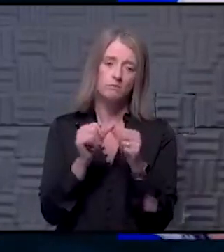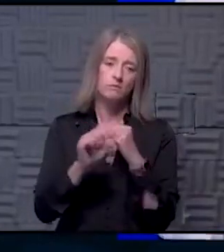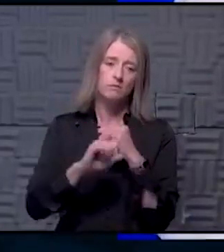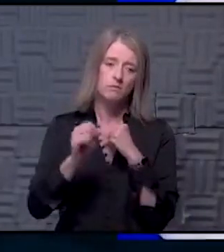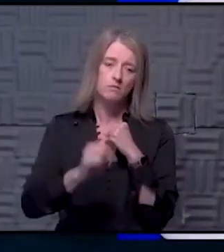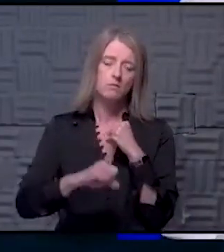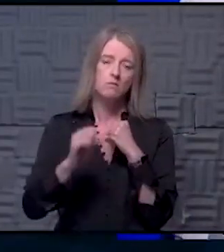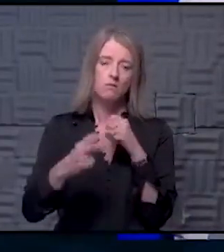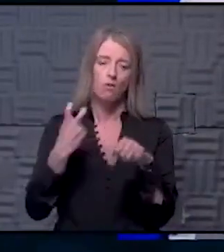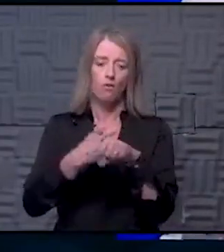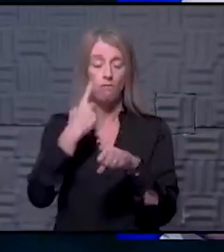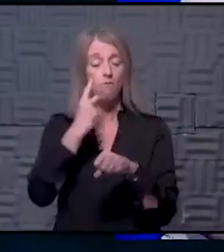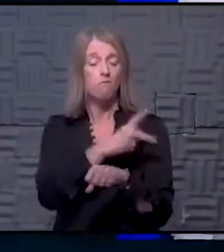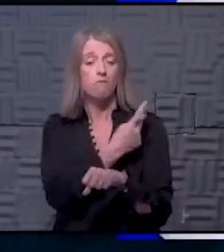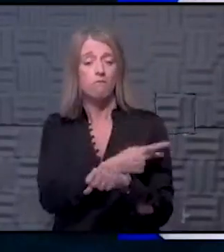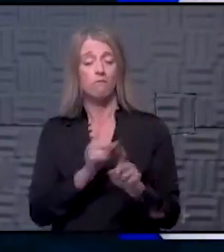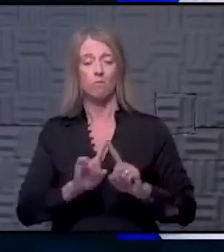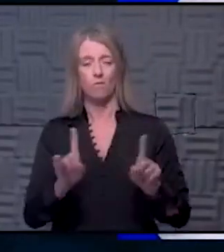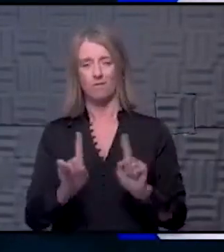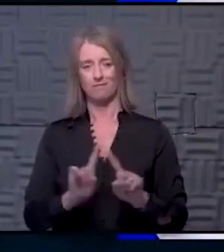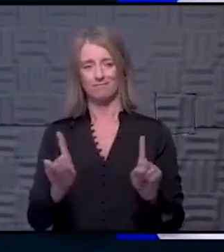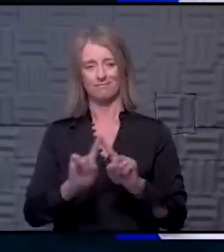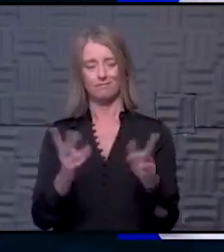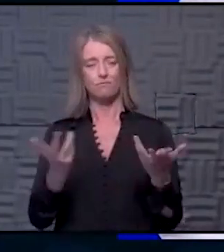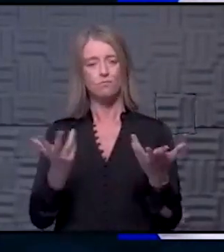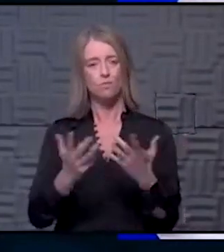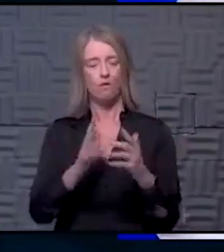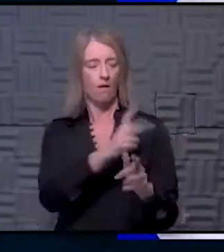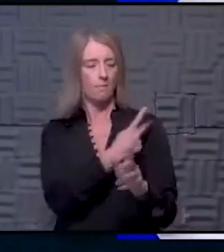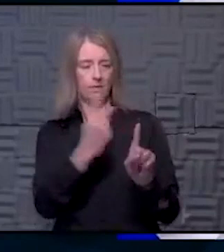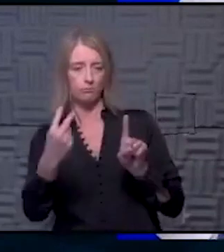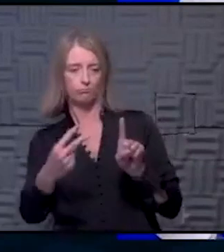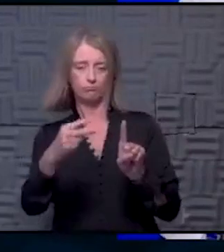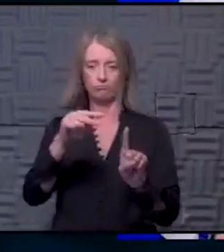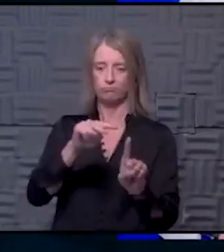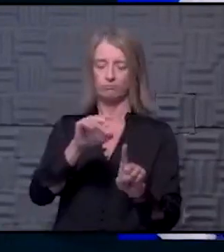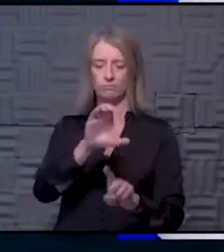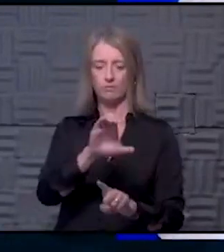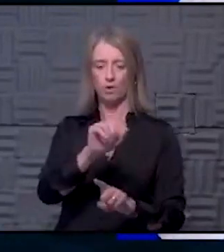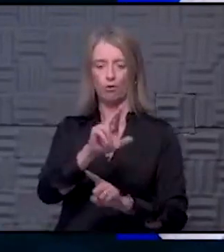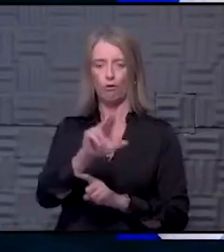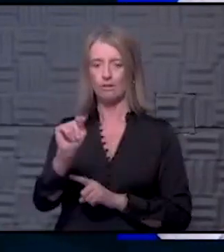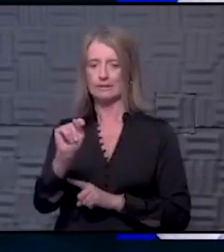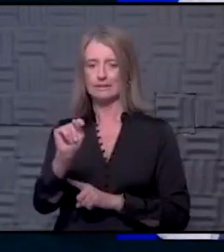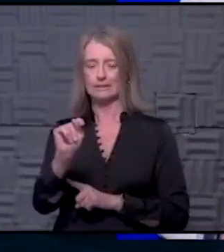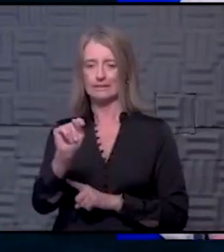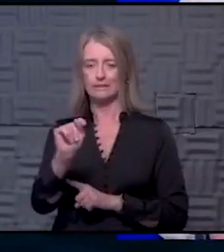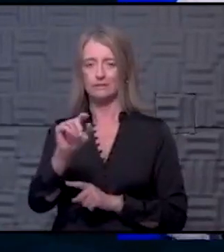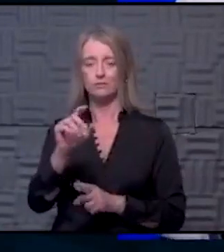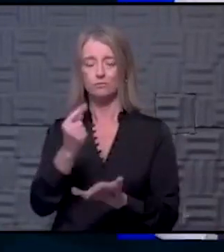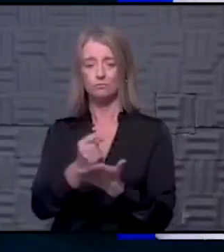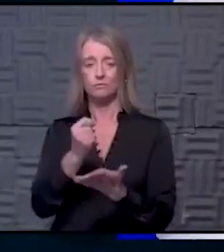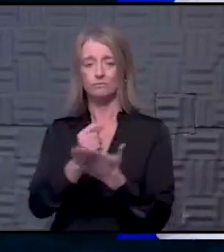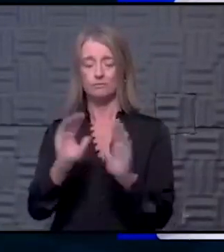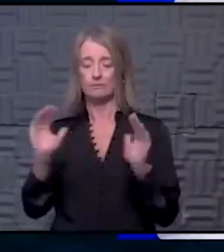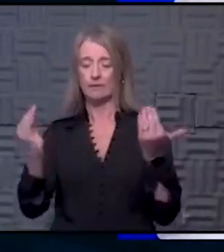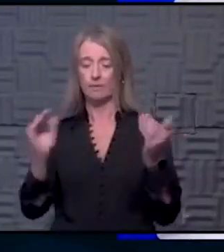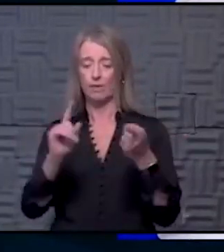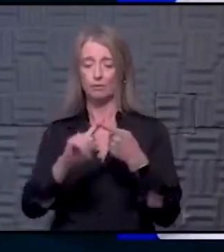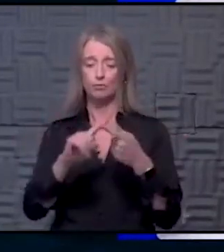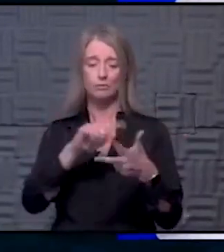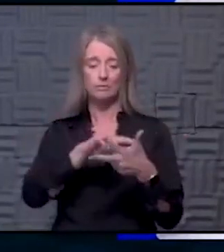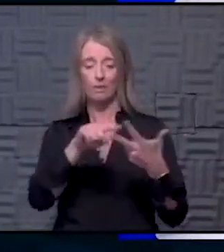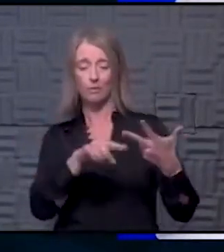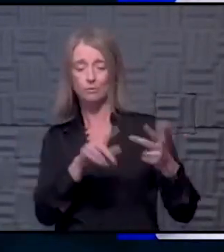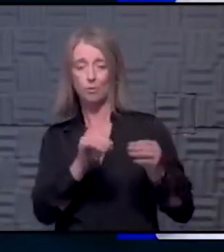on patients. Is there a difference from a patient perspective in what CAR T treatments might be compared to, say, some